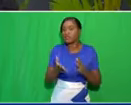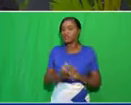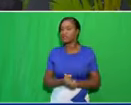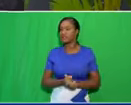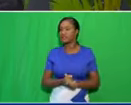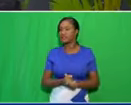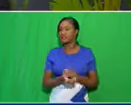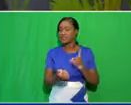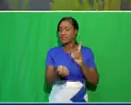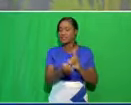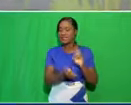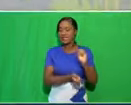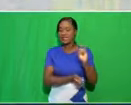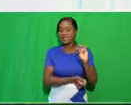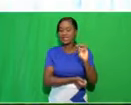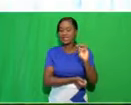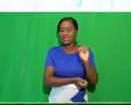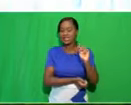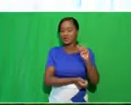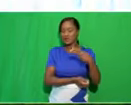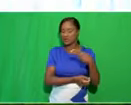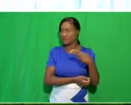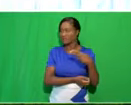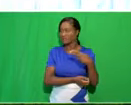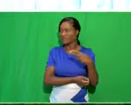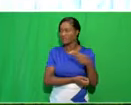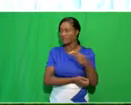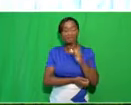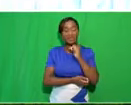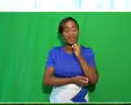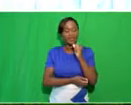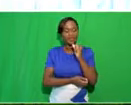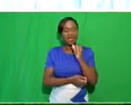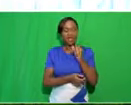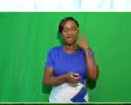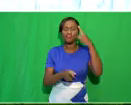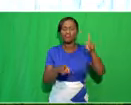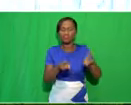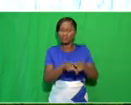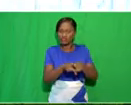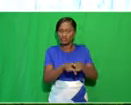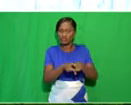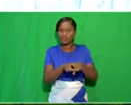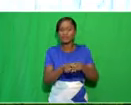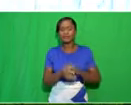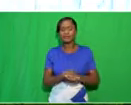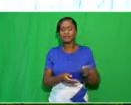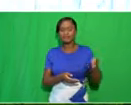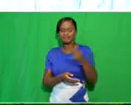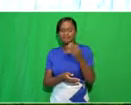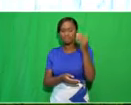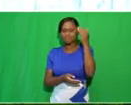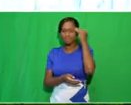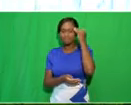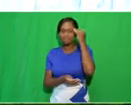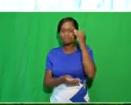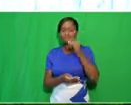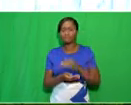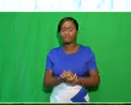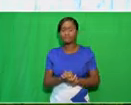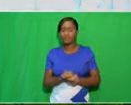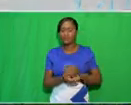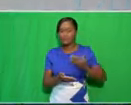Dr. Smith, yes? No, I would definitely would not disagree with that. And as persons would be aware, you would notice that in